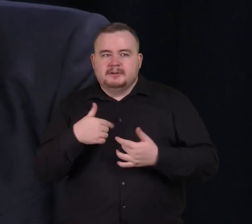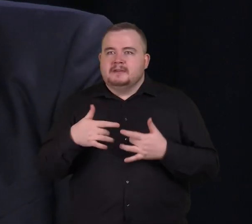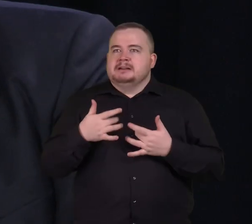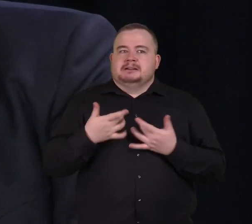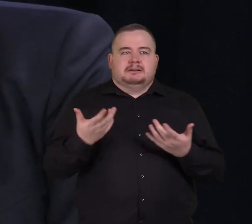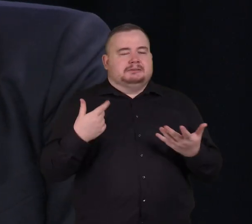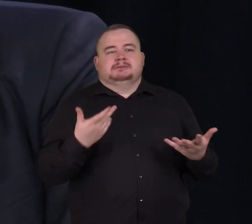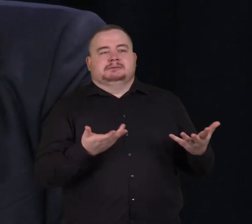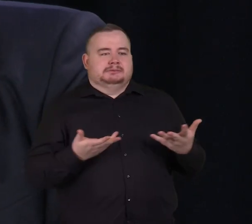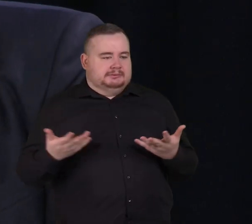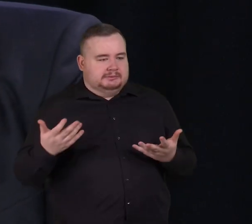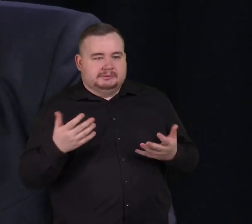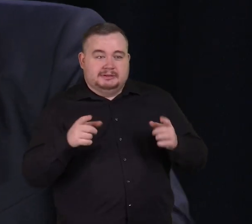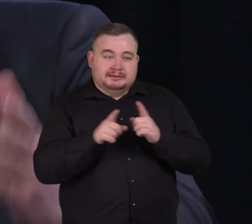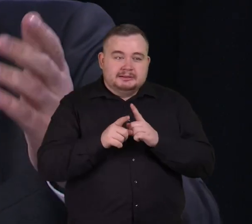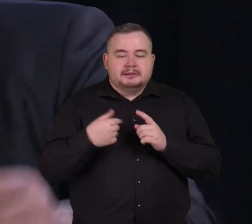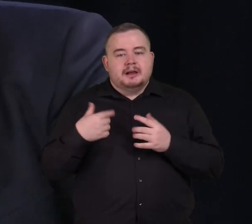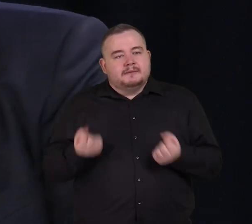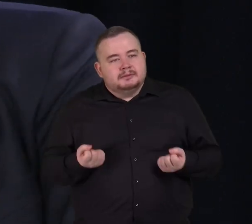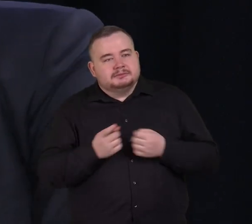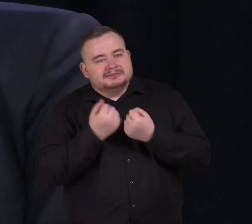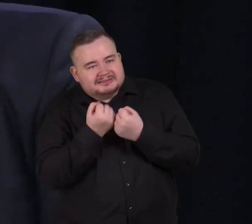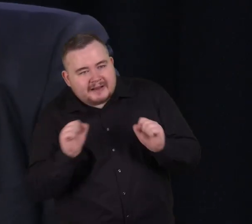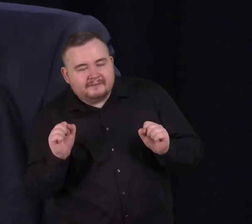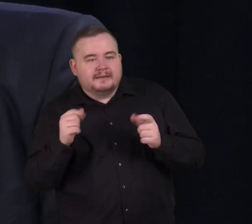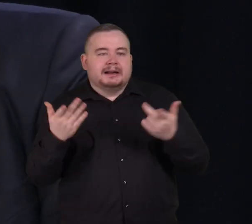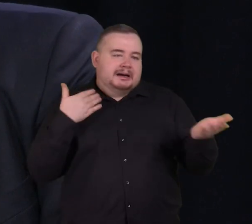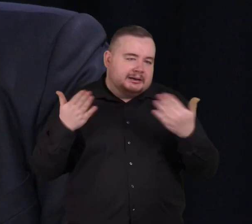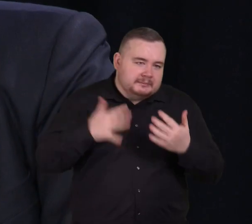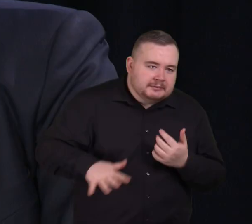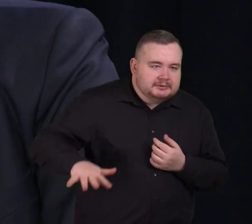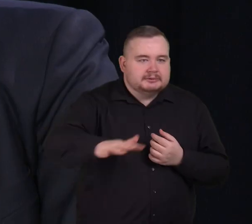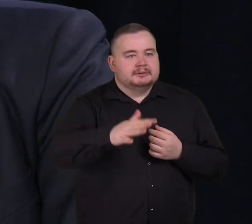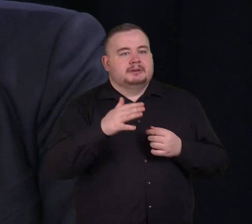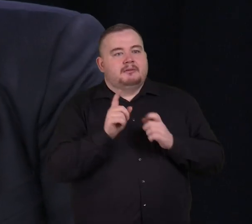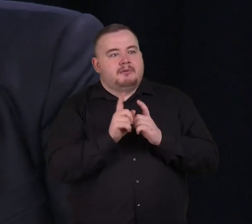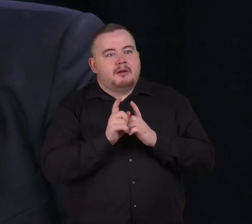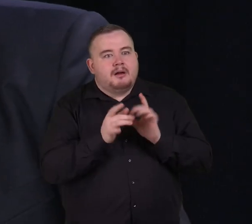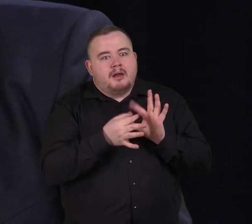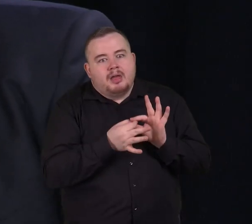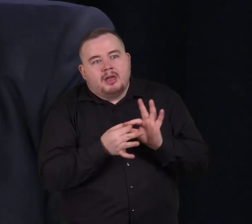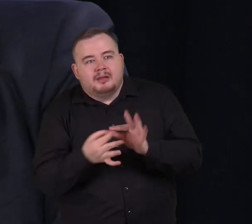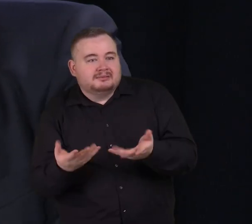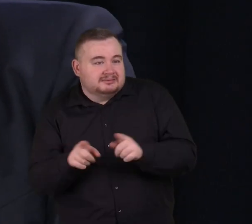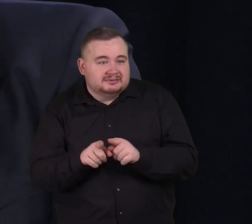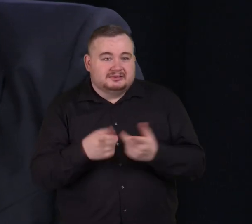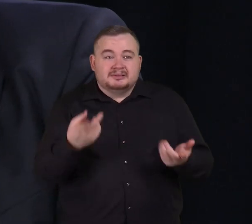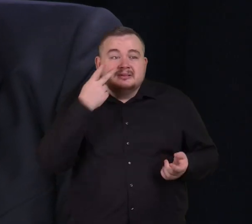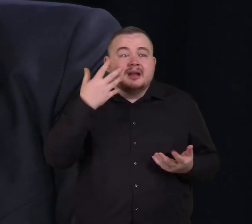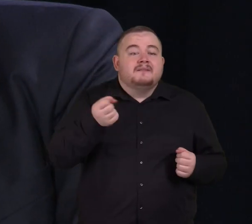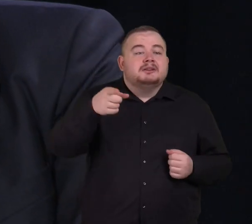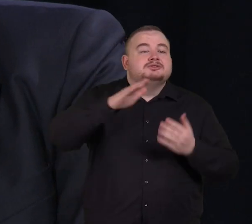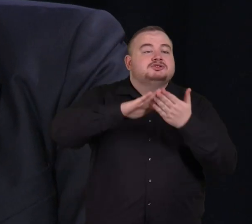the climate change, which doesn't go away. Just look at Wrocław. We also have environmental